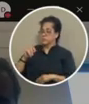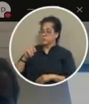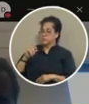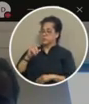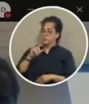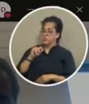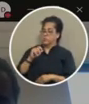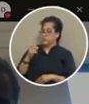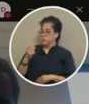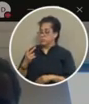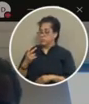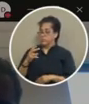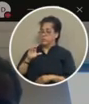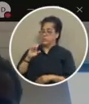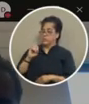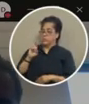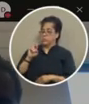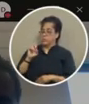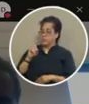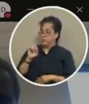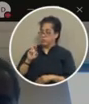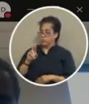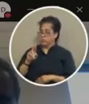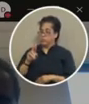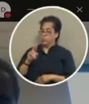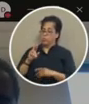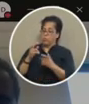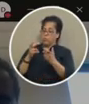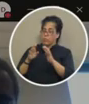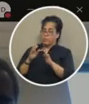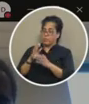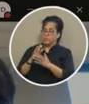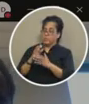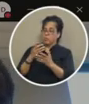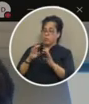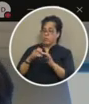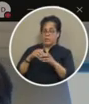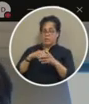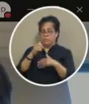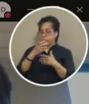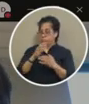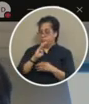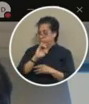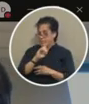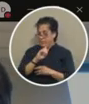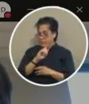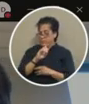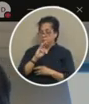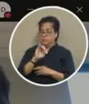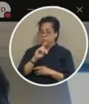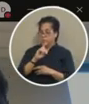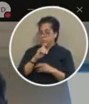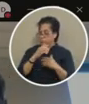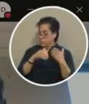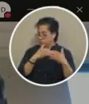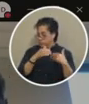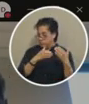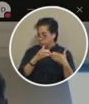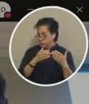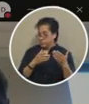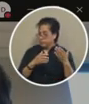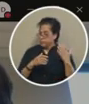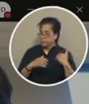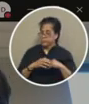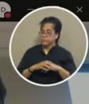the Viscount corridor. And it's already part of the, it was already out to bid. The bidding process is quite lengthy.